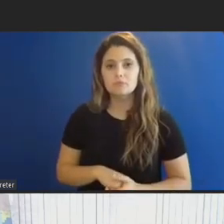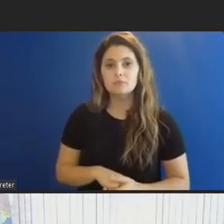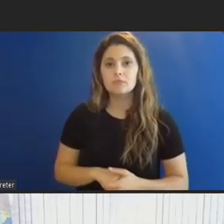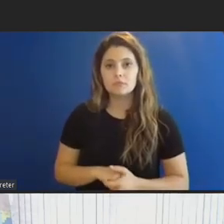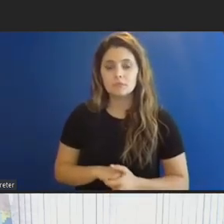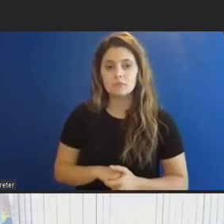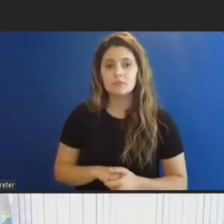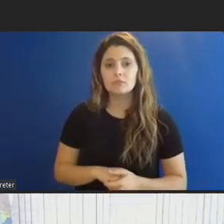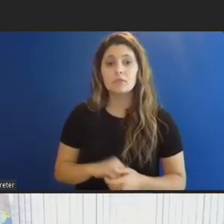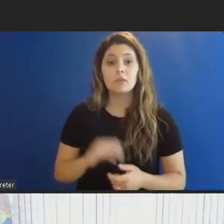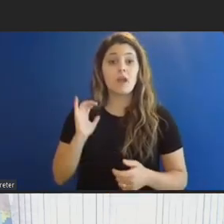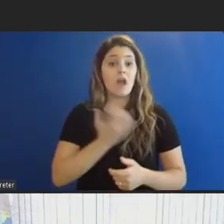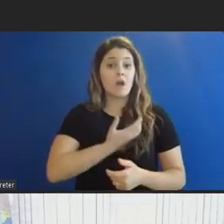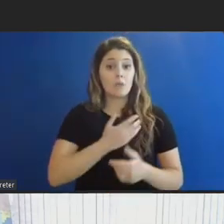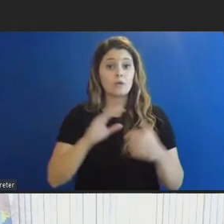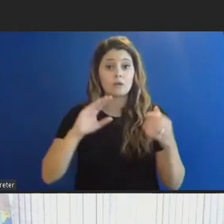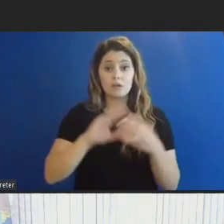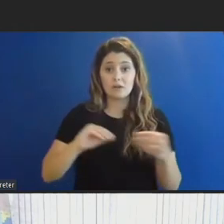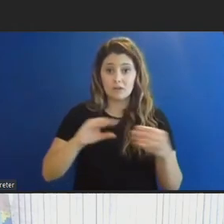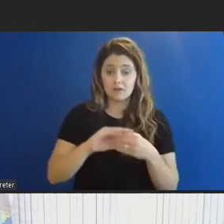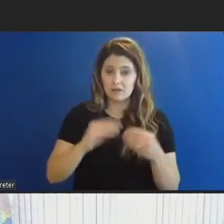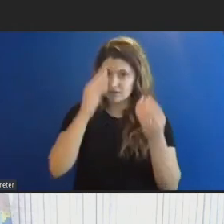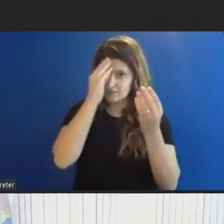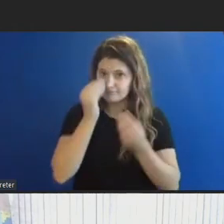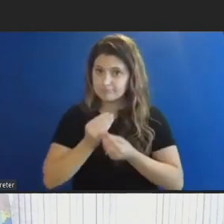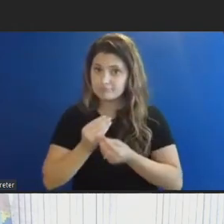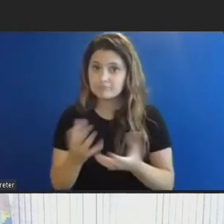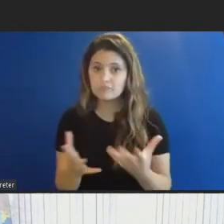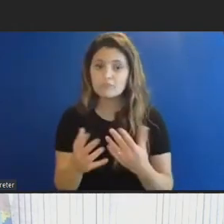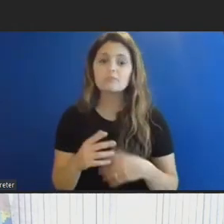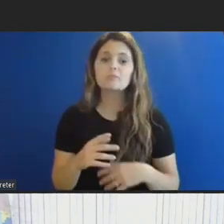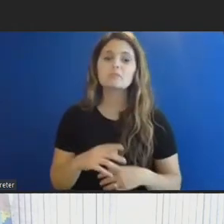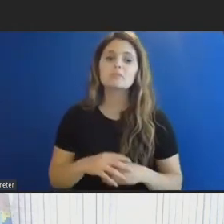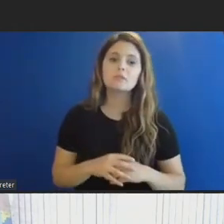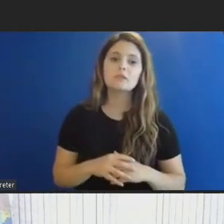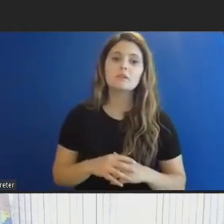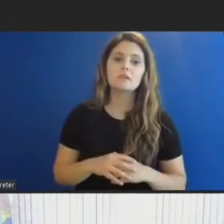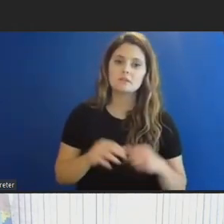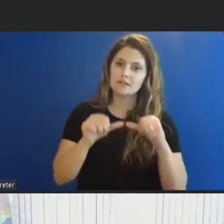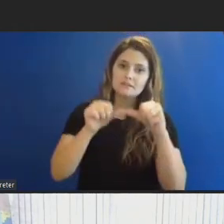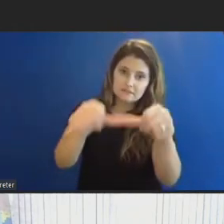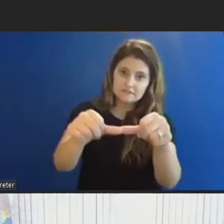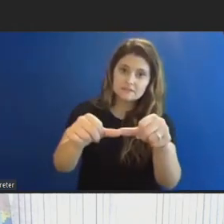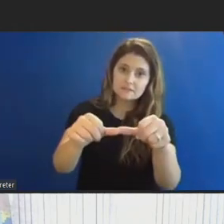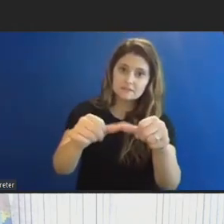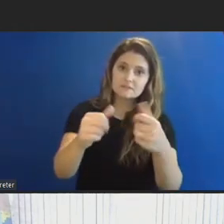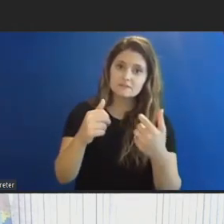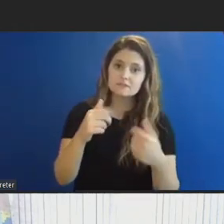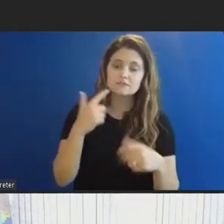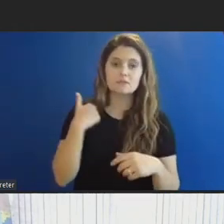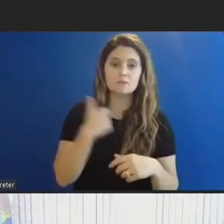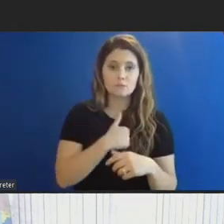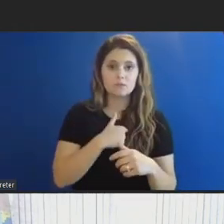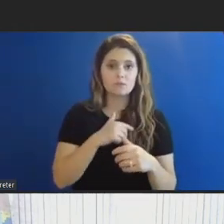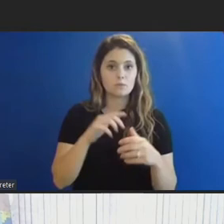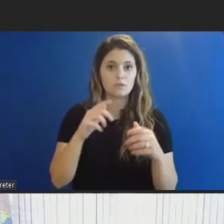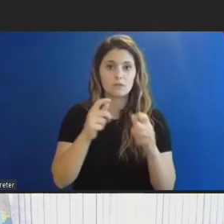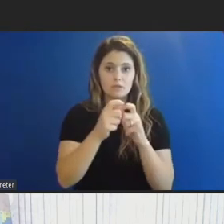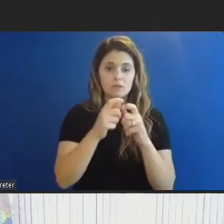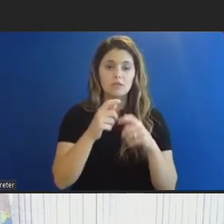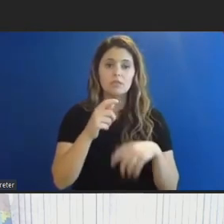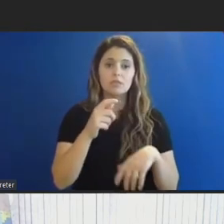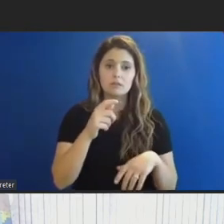importantly, our messaging needs to be consistent. We'll refresh it. You'll see different